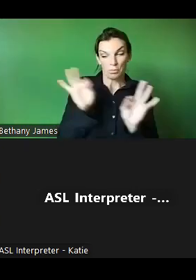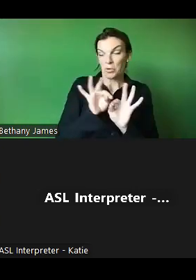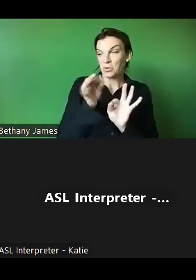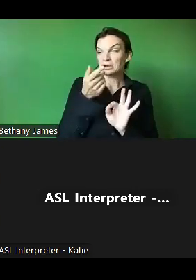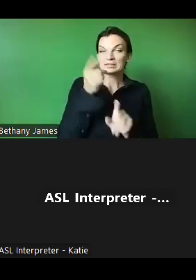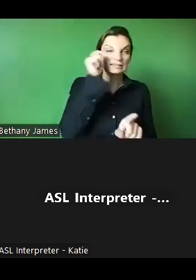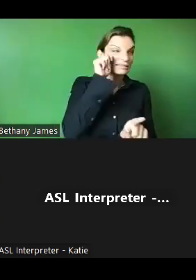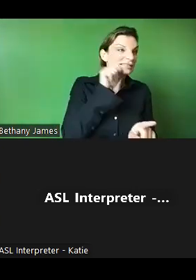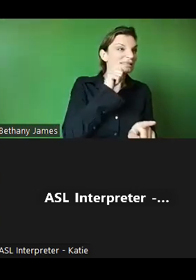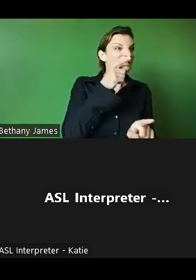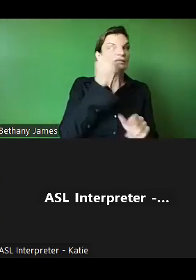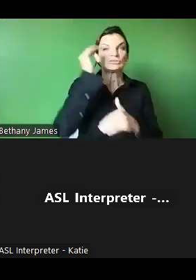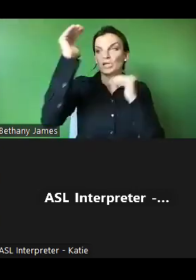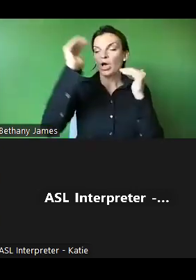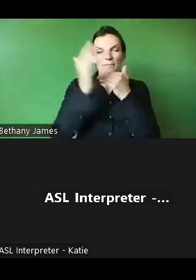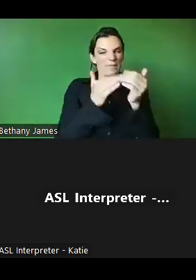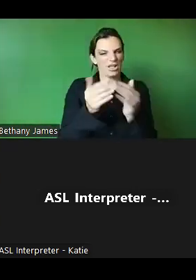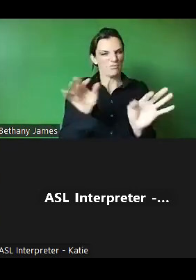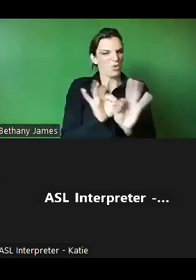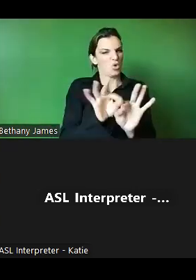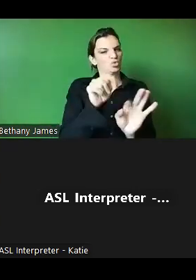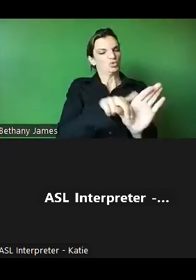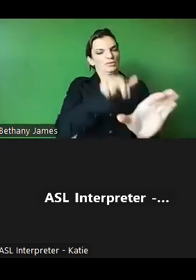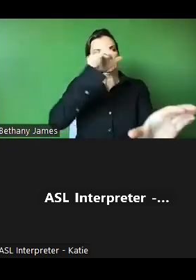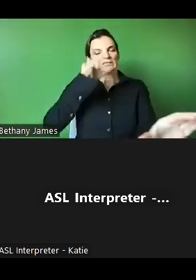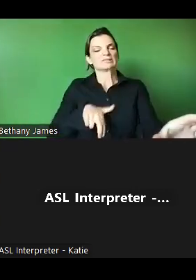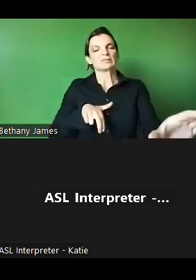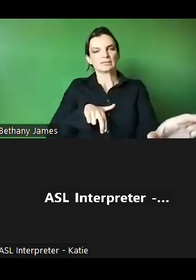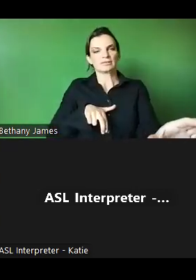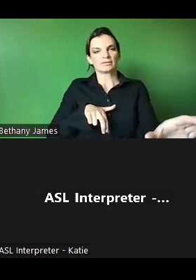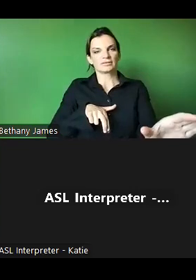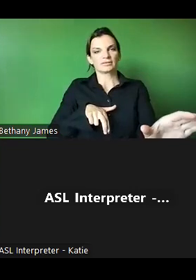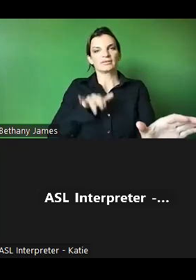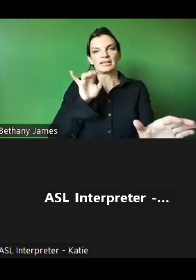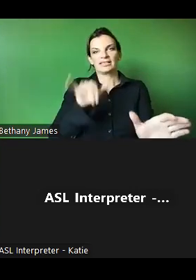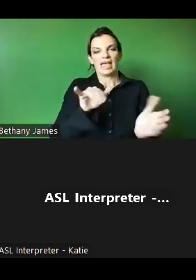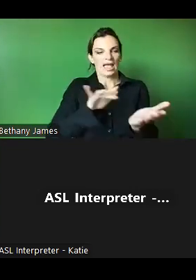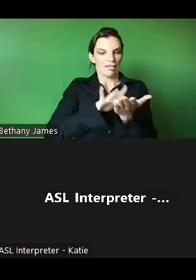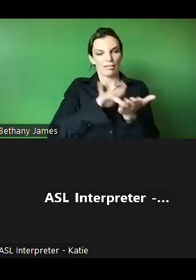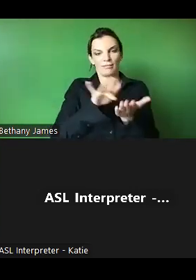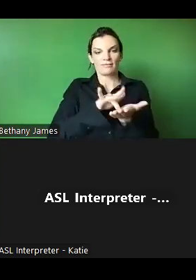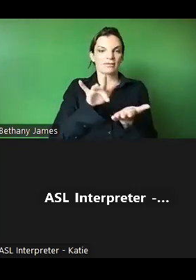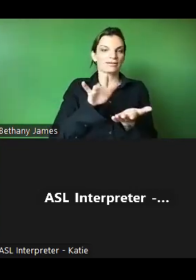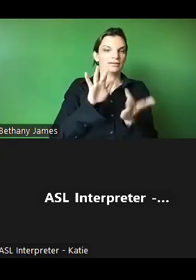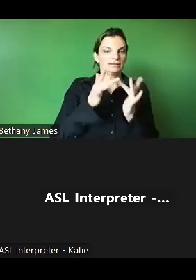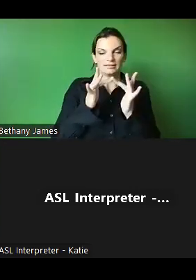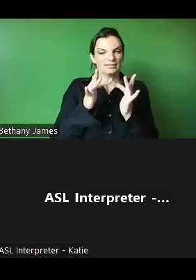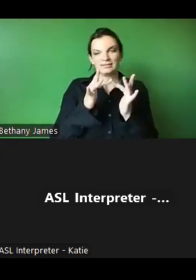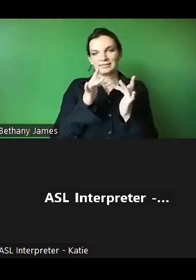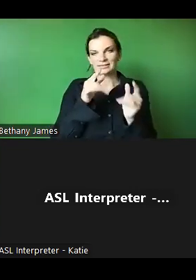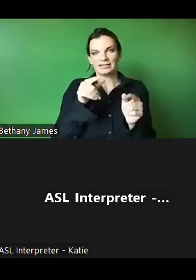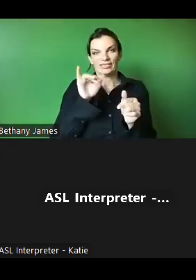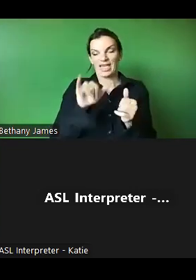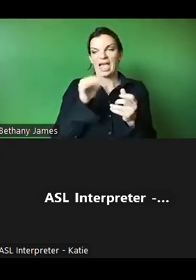to step away from the phone and to say, as human beings, I don't think we were meant to